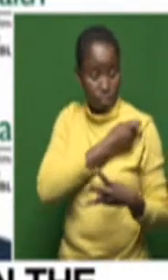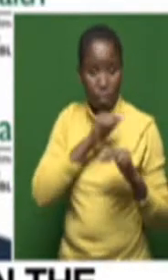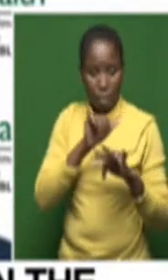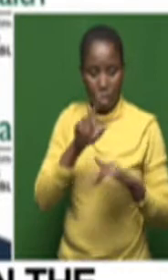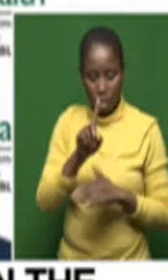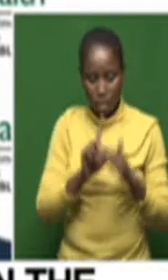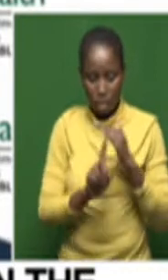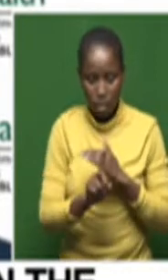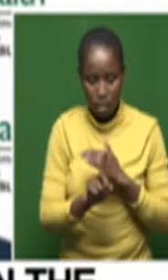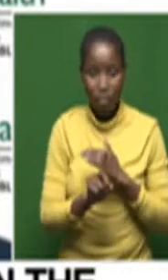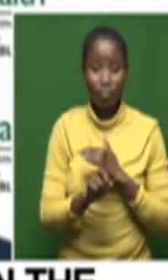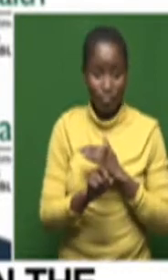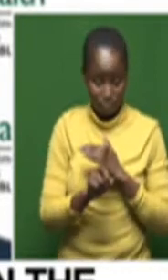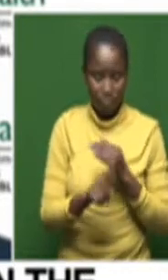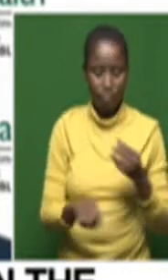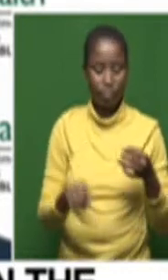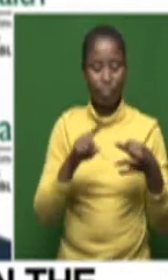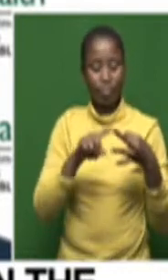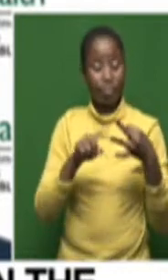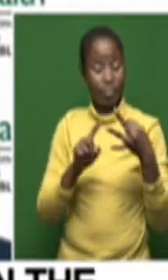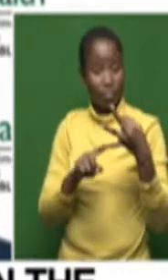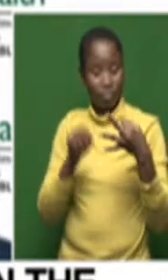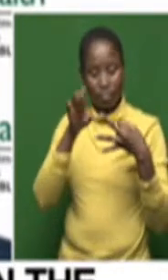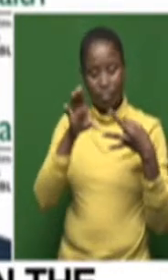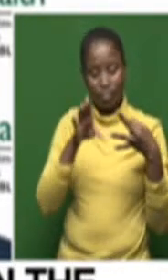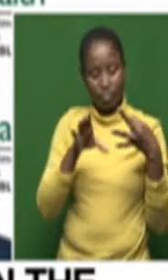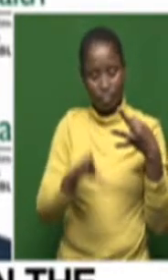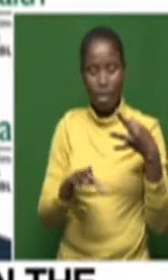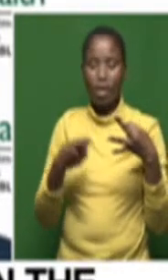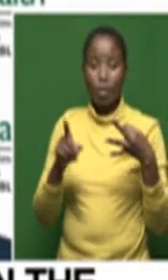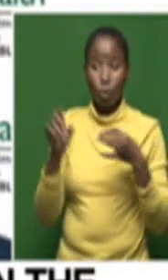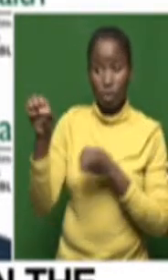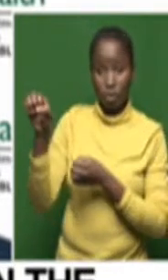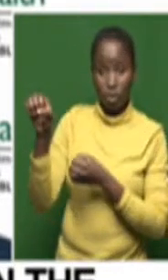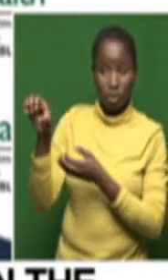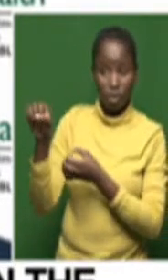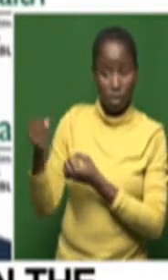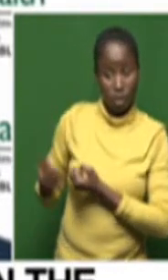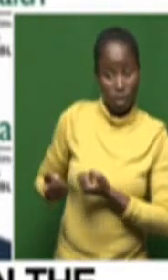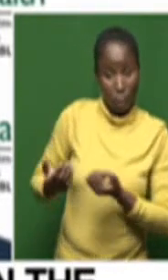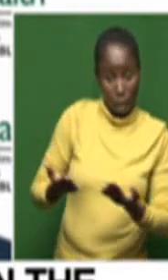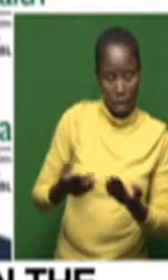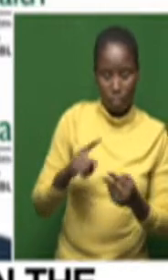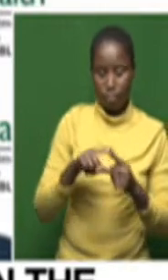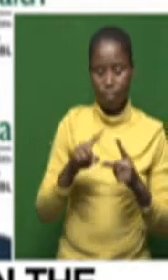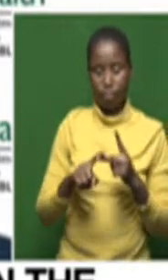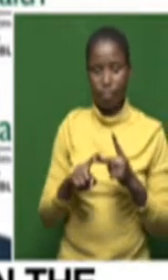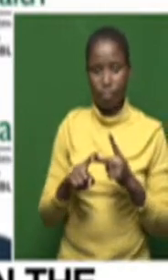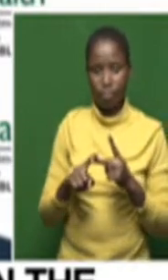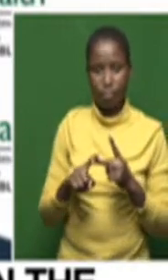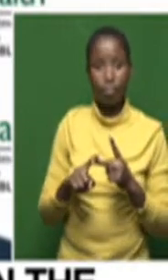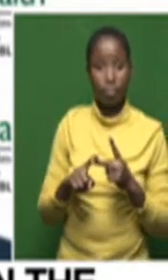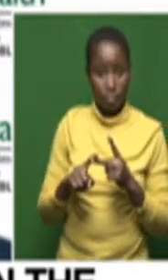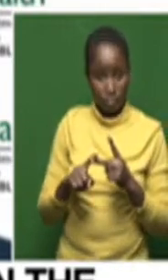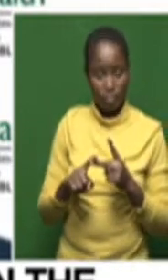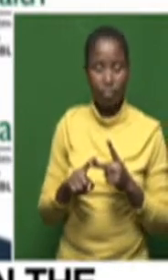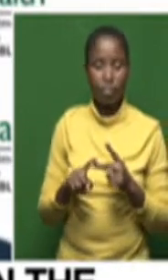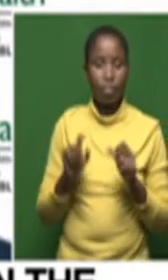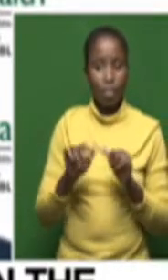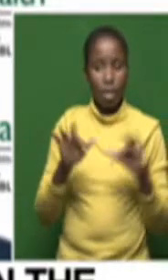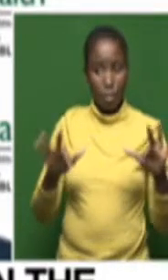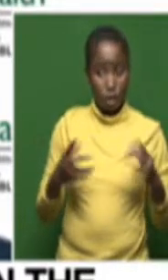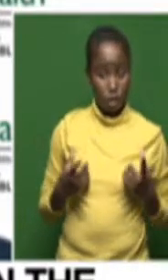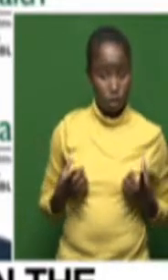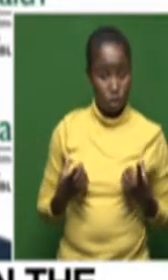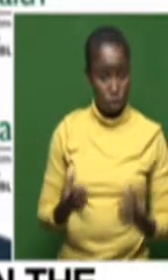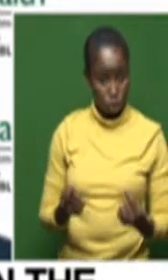3 factors: the supply side, the ability to administer the vaccines to the people,